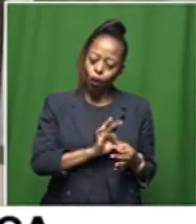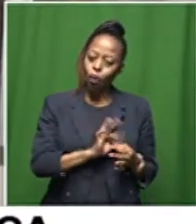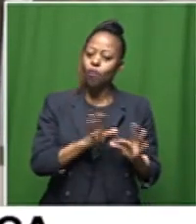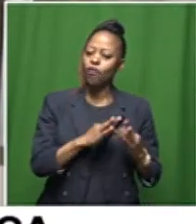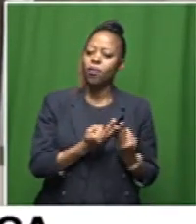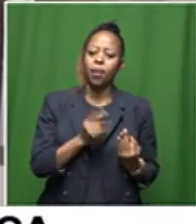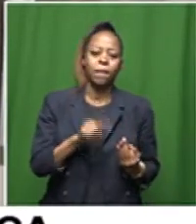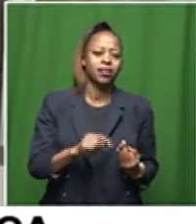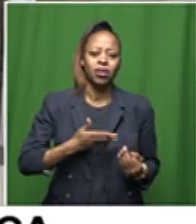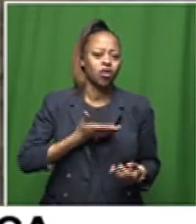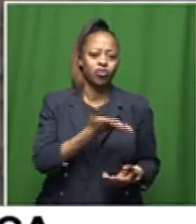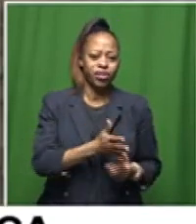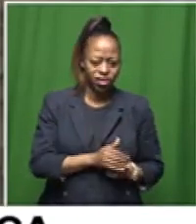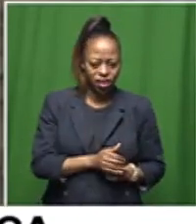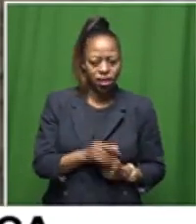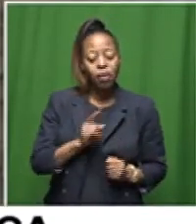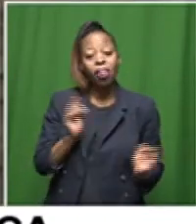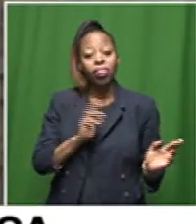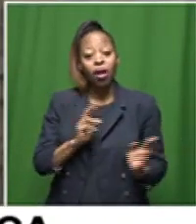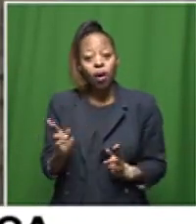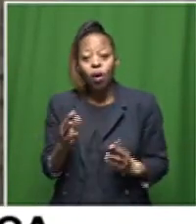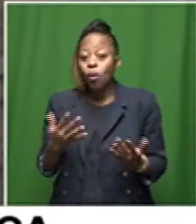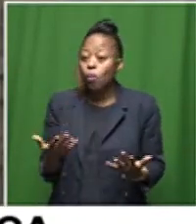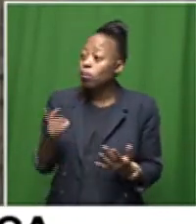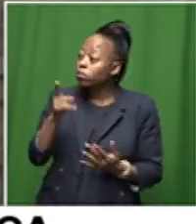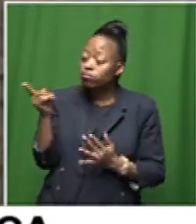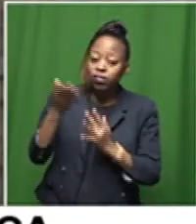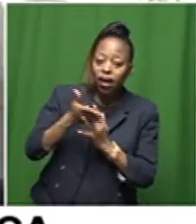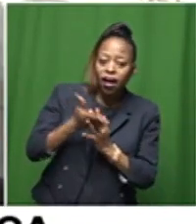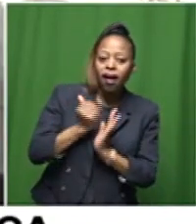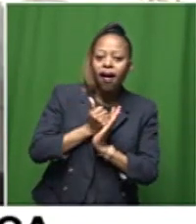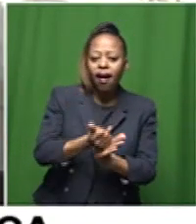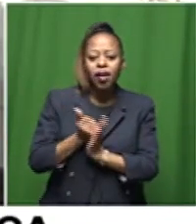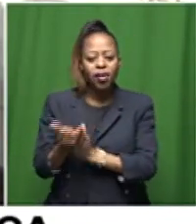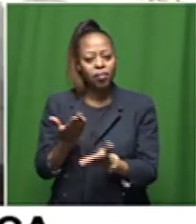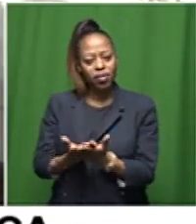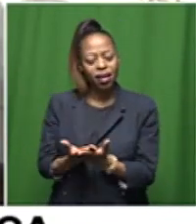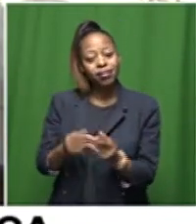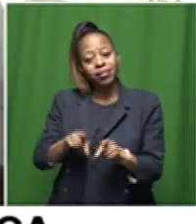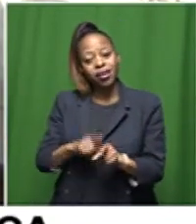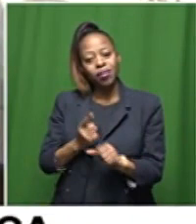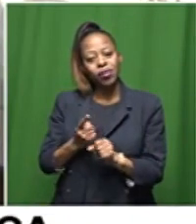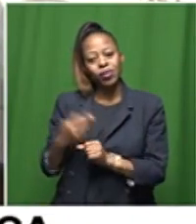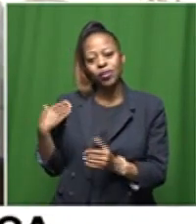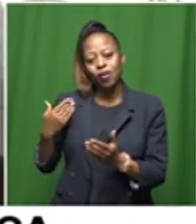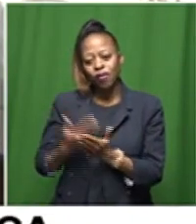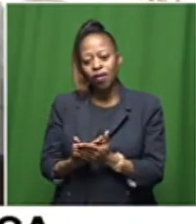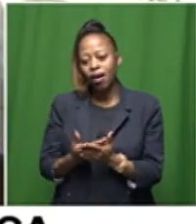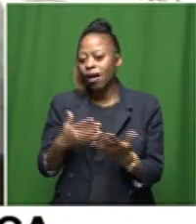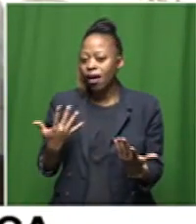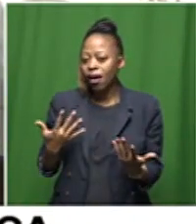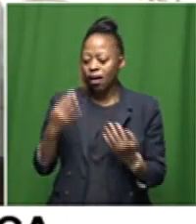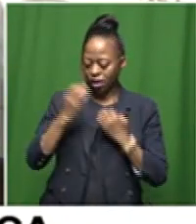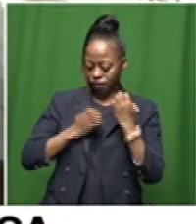their families. They are hoping for an immediate intervention. She says they haven't checked me.